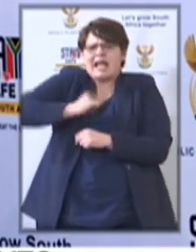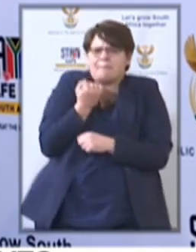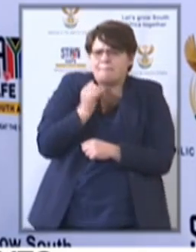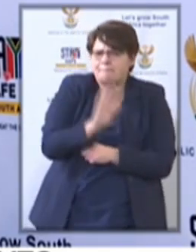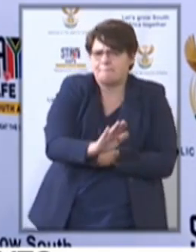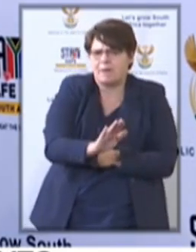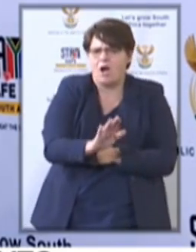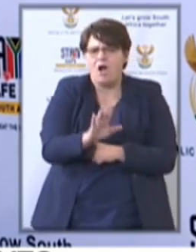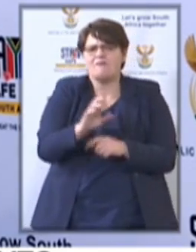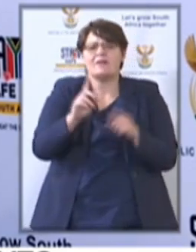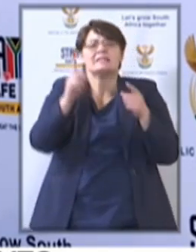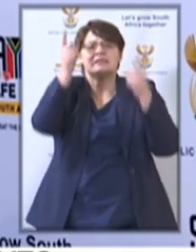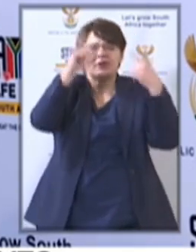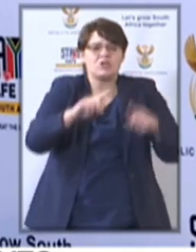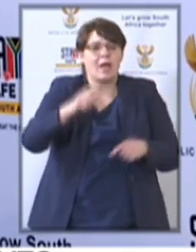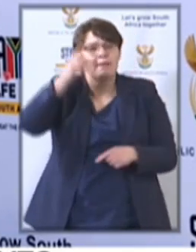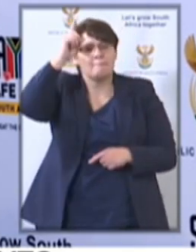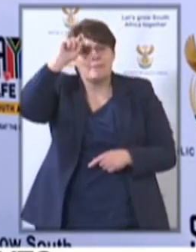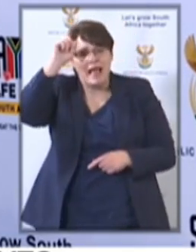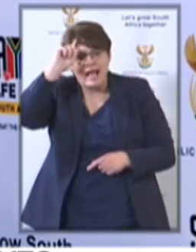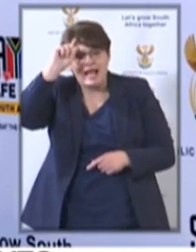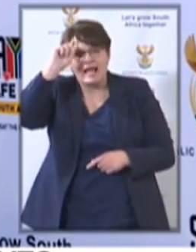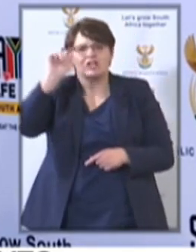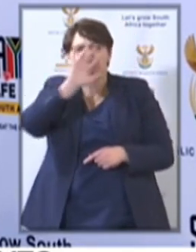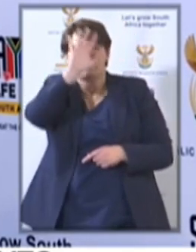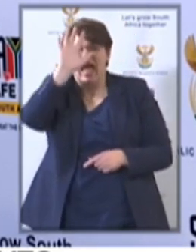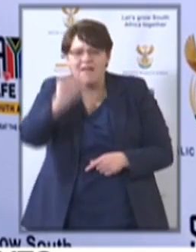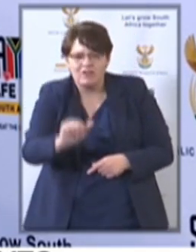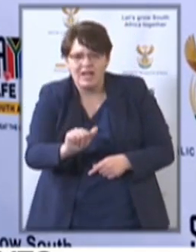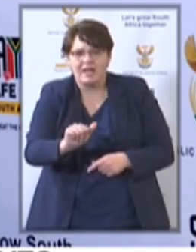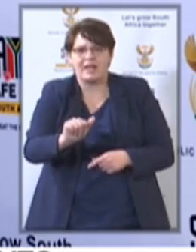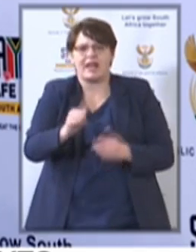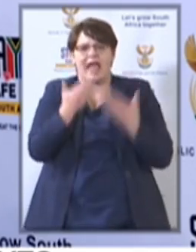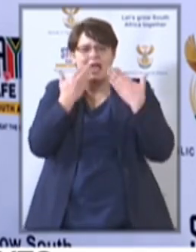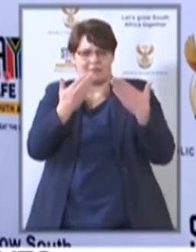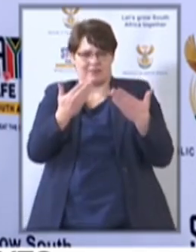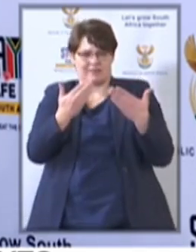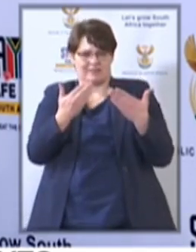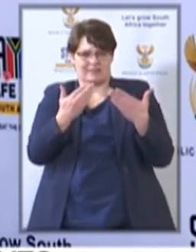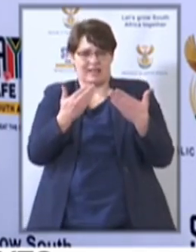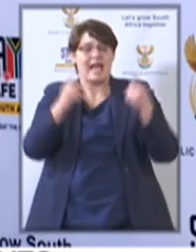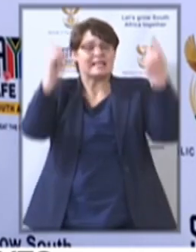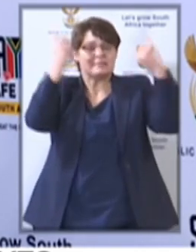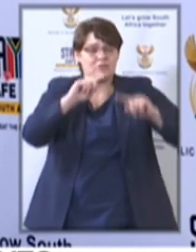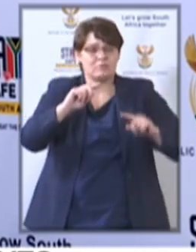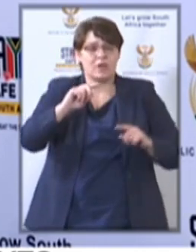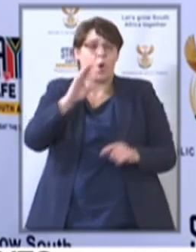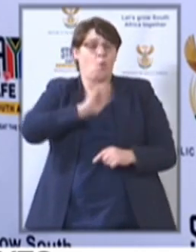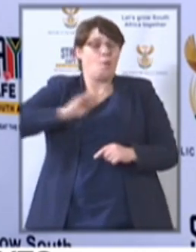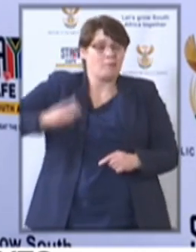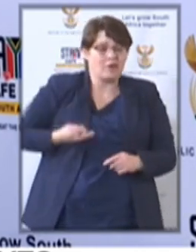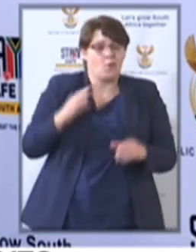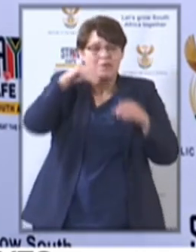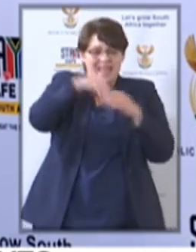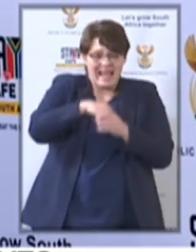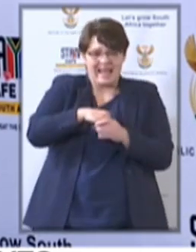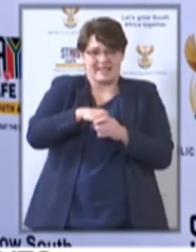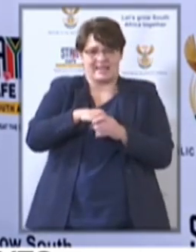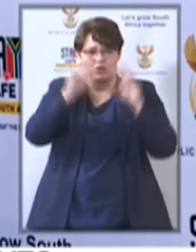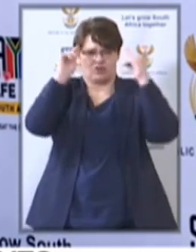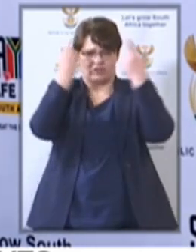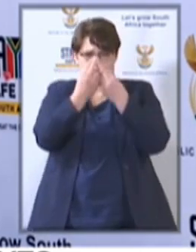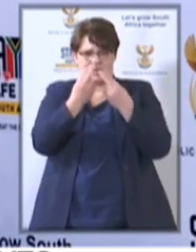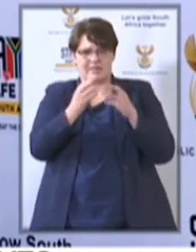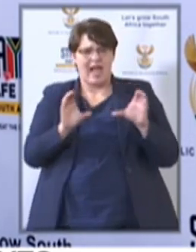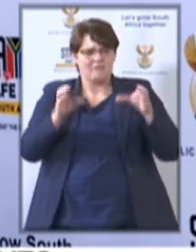of especially black South African academics and women in our universities. And they broadly grouped this